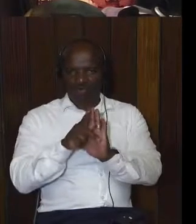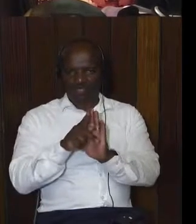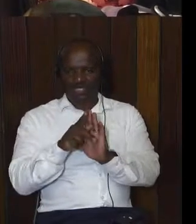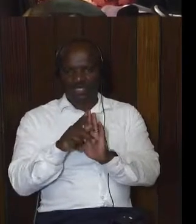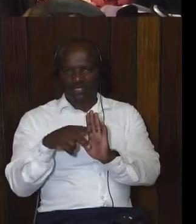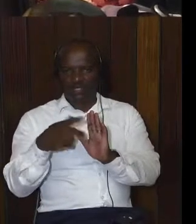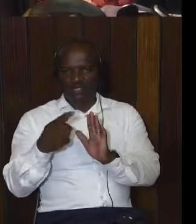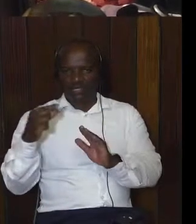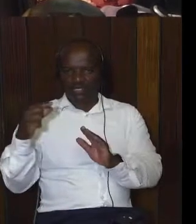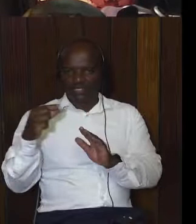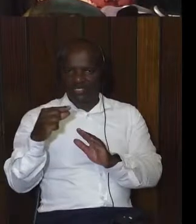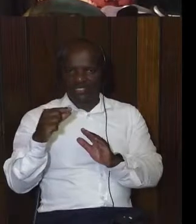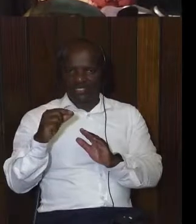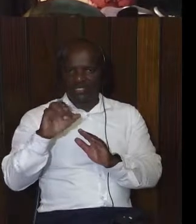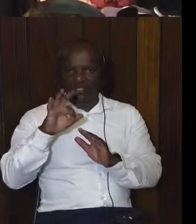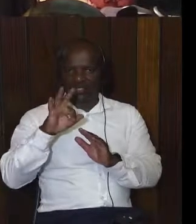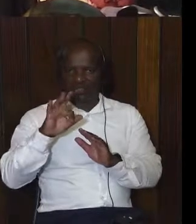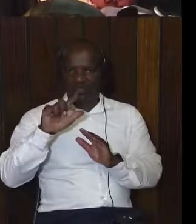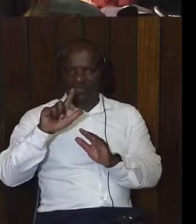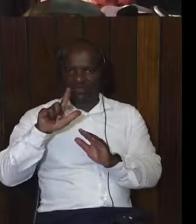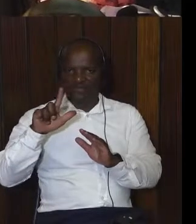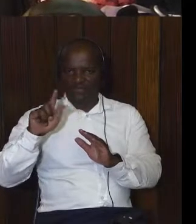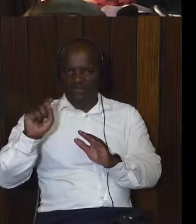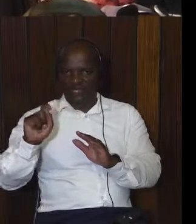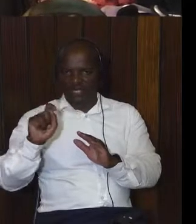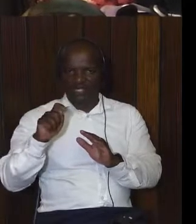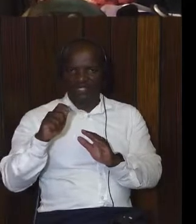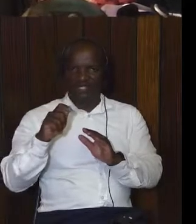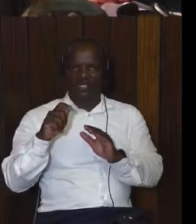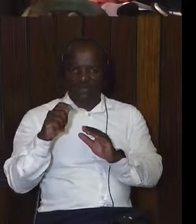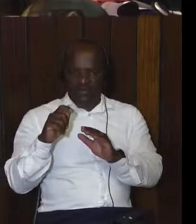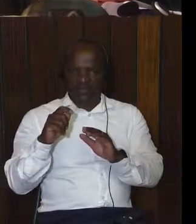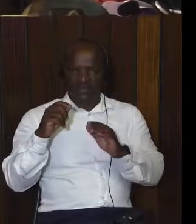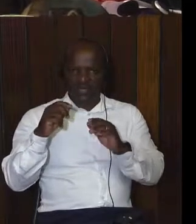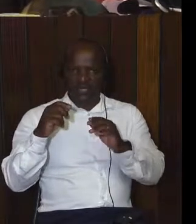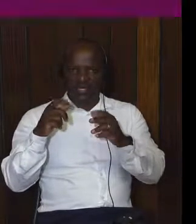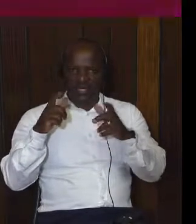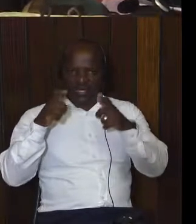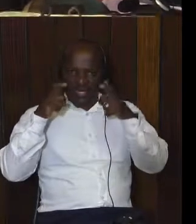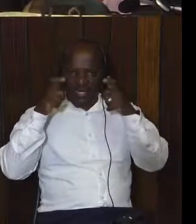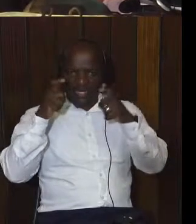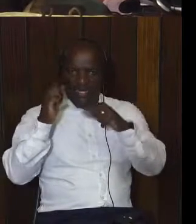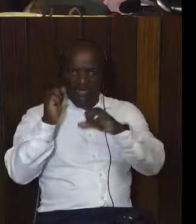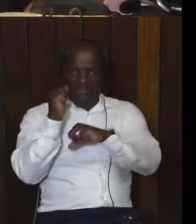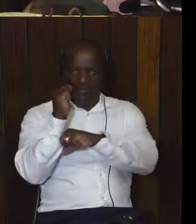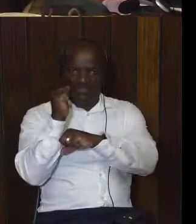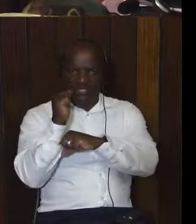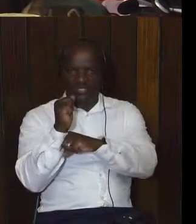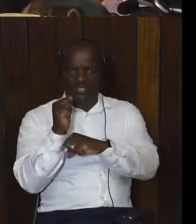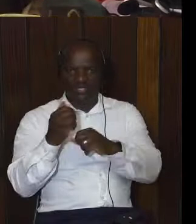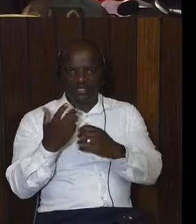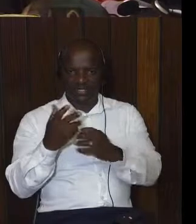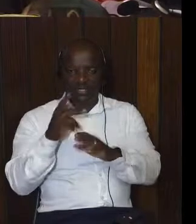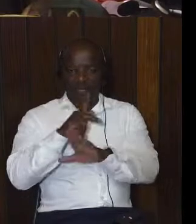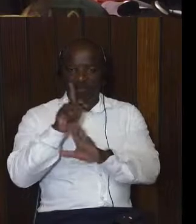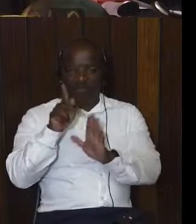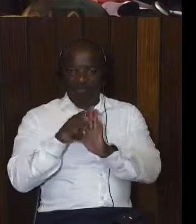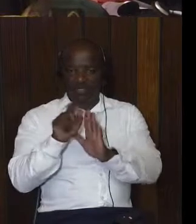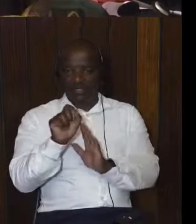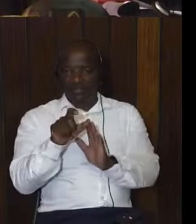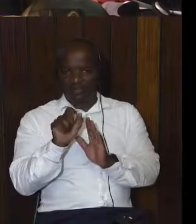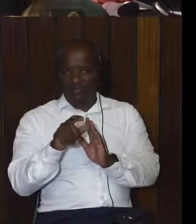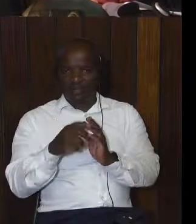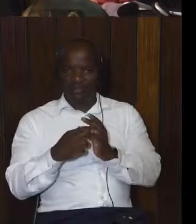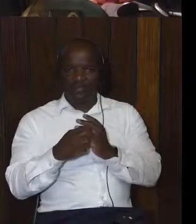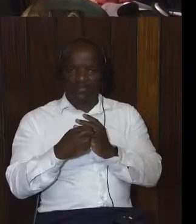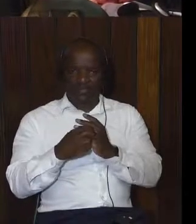the GFleet main head office. And that particular project,